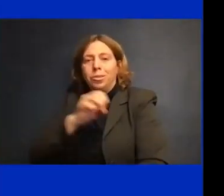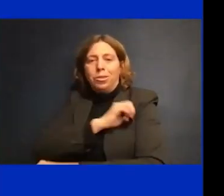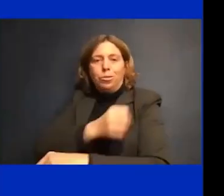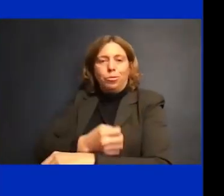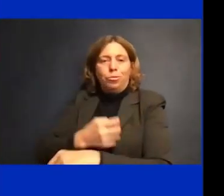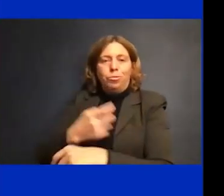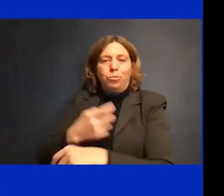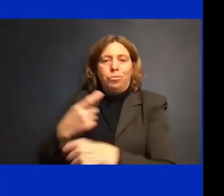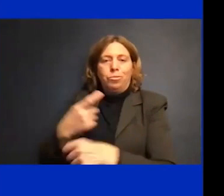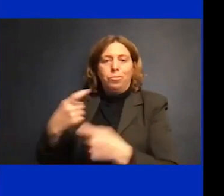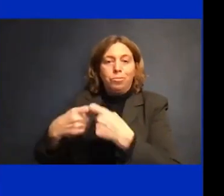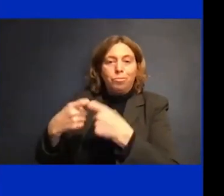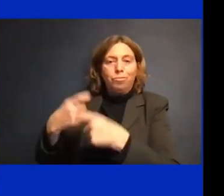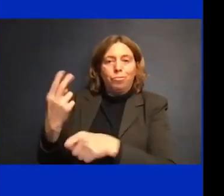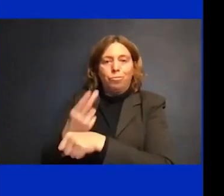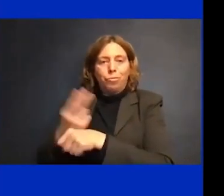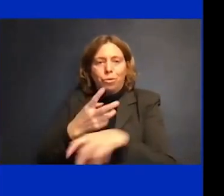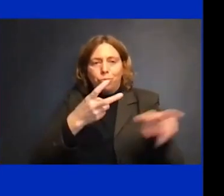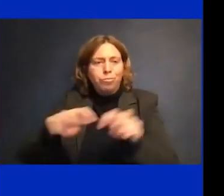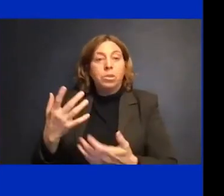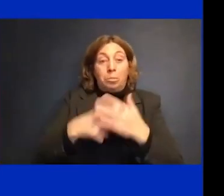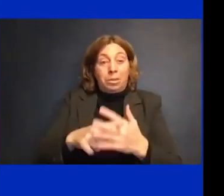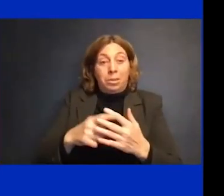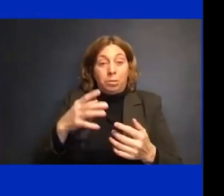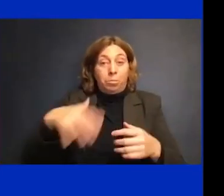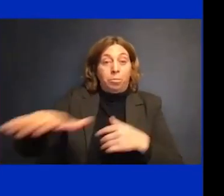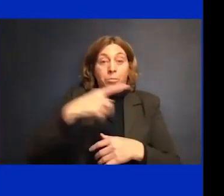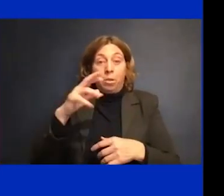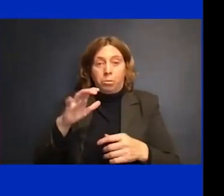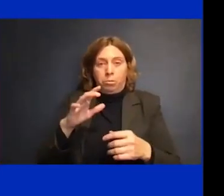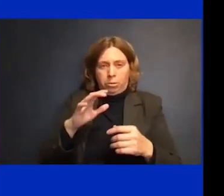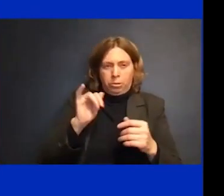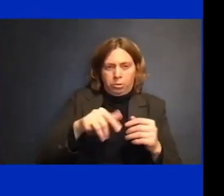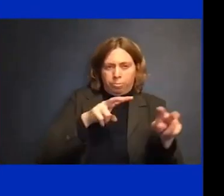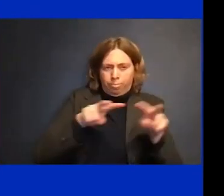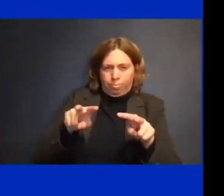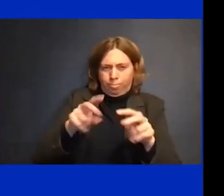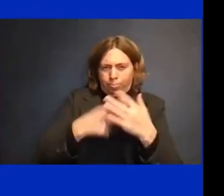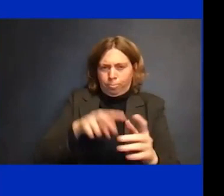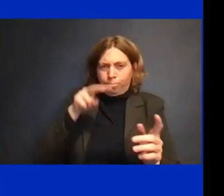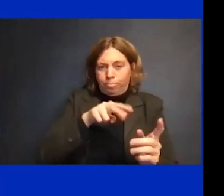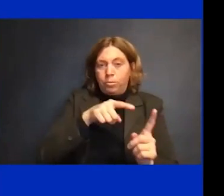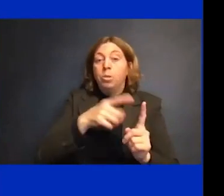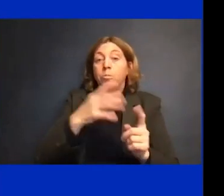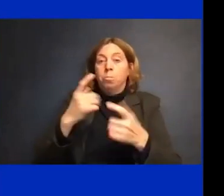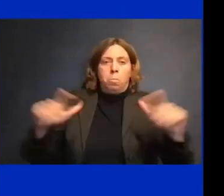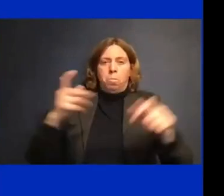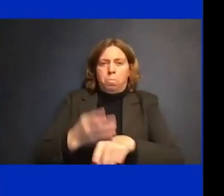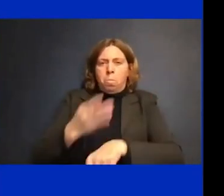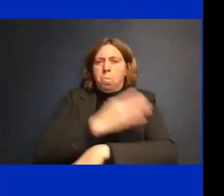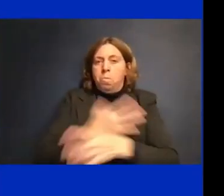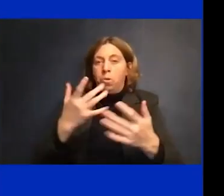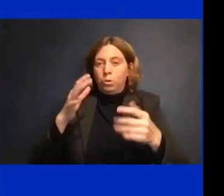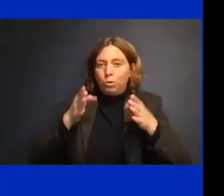few. Beginning with the elevated public realm, there will be major improvements in the streetscape, including the integration of